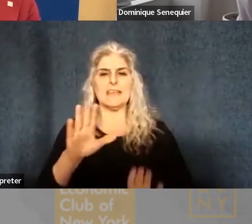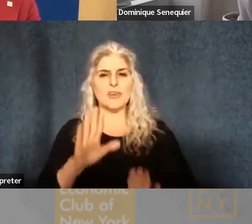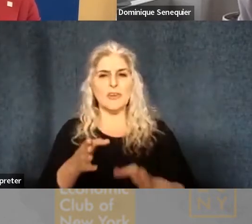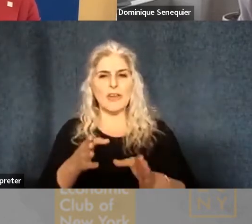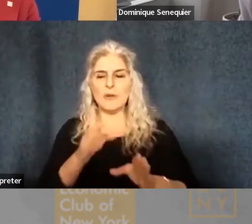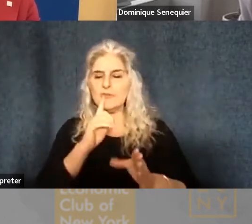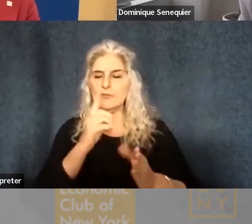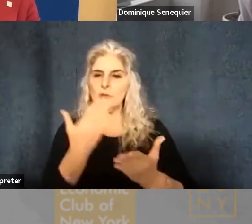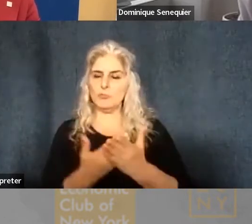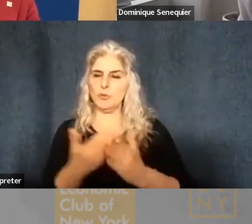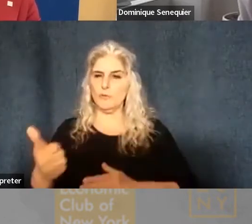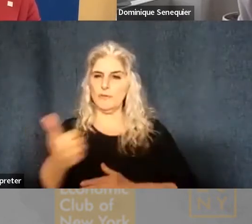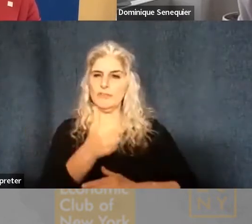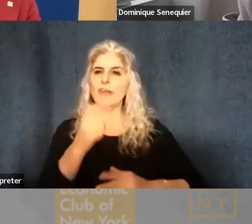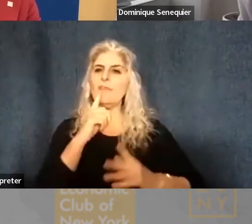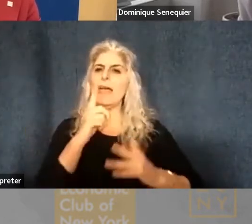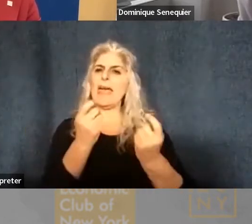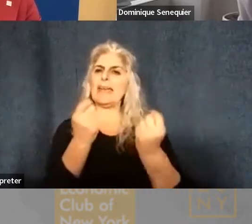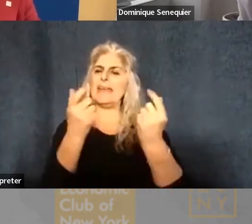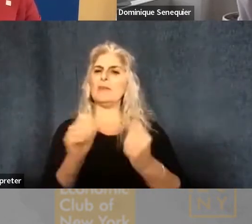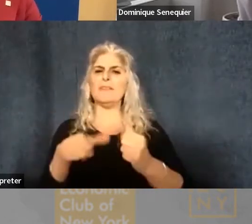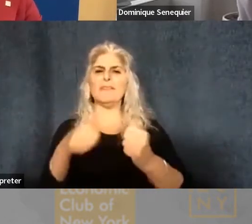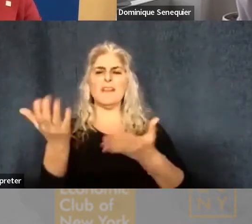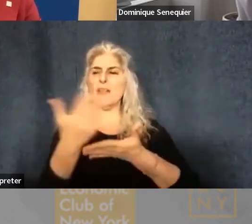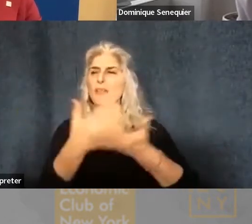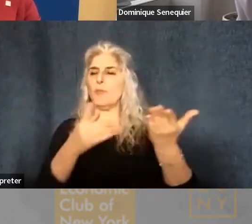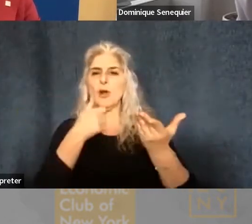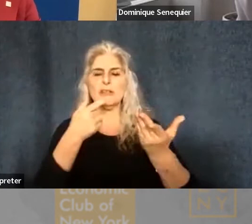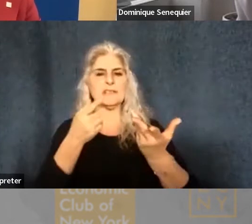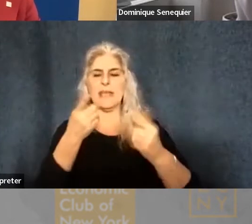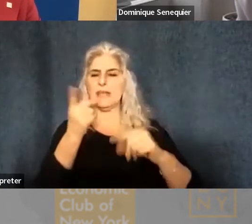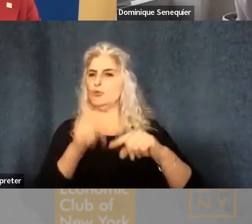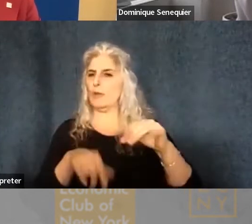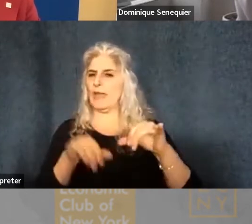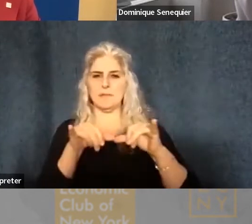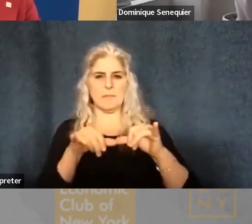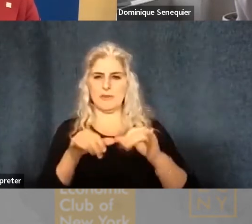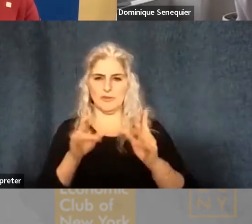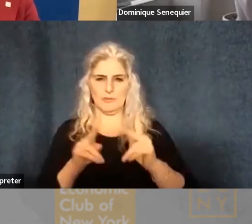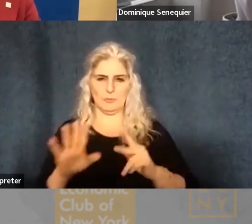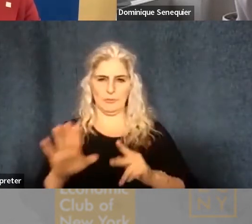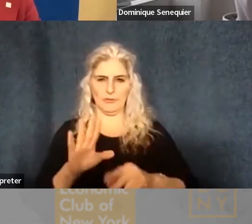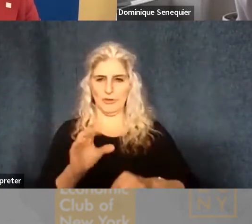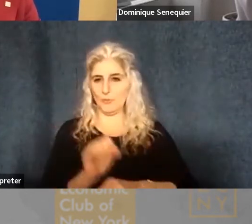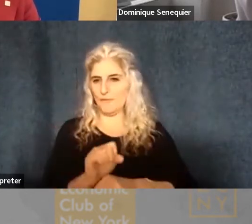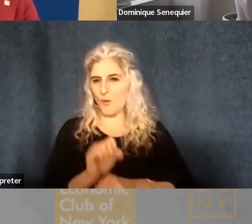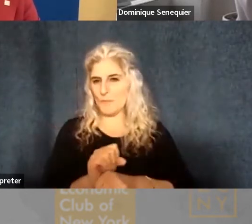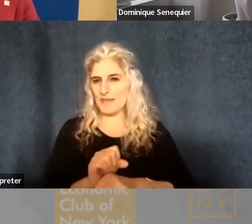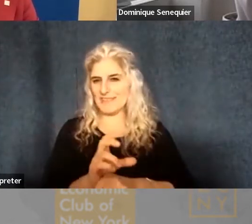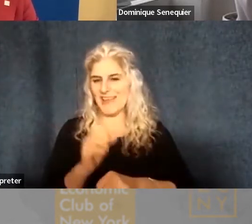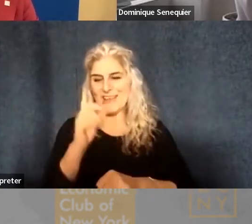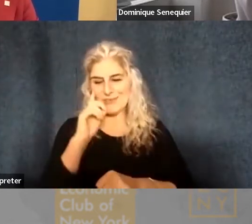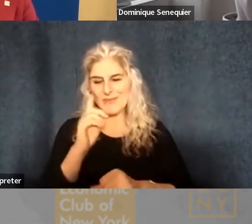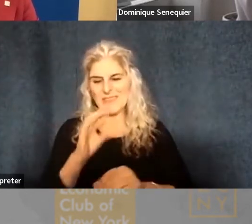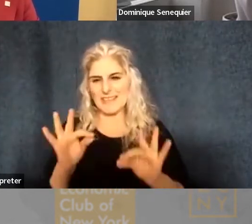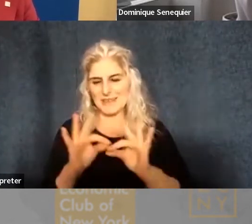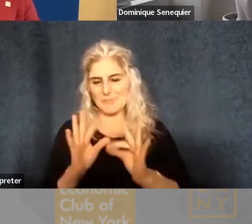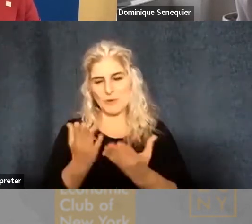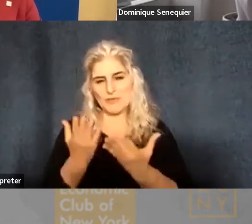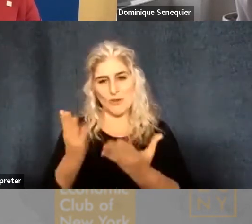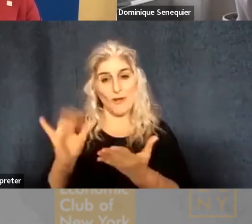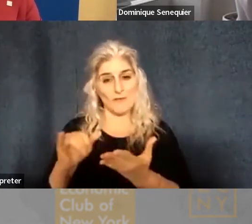lot of the other ambiguous ways of measuring people's performance. So I think it's really, really important to give them that